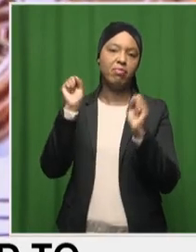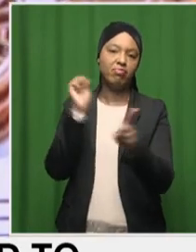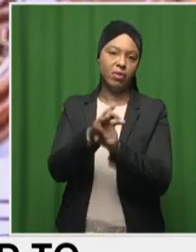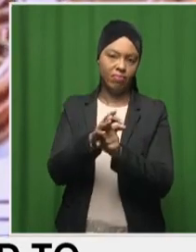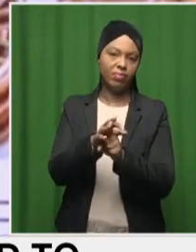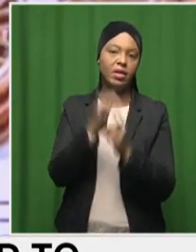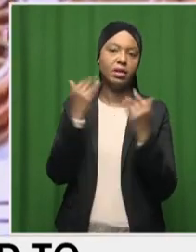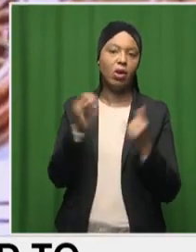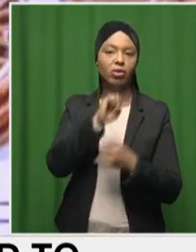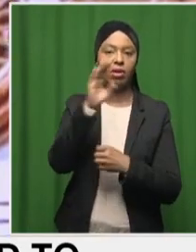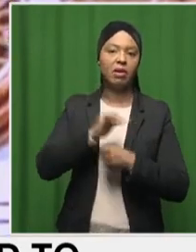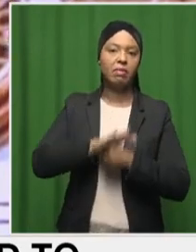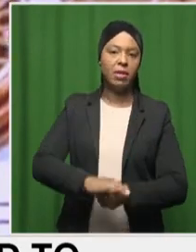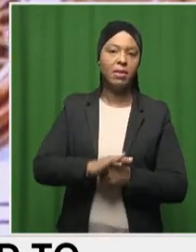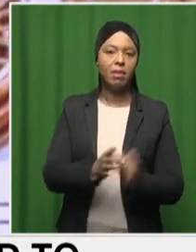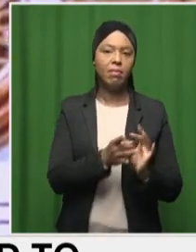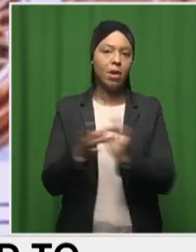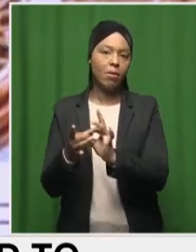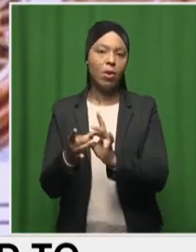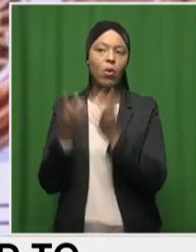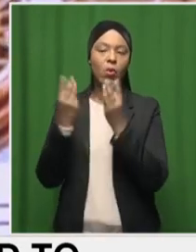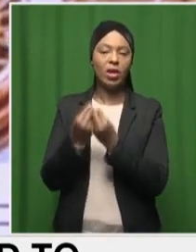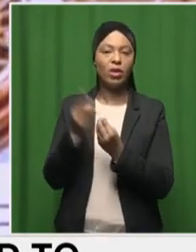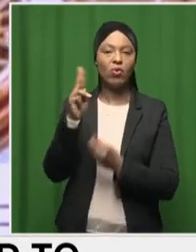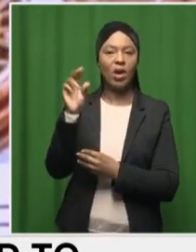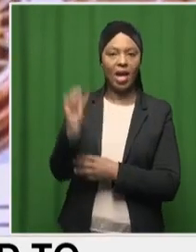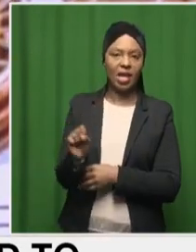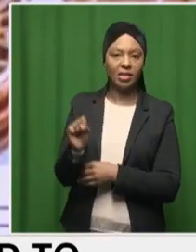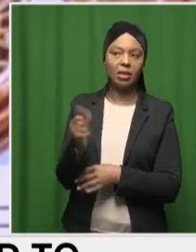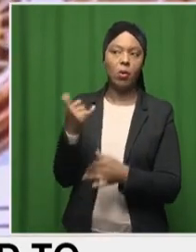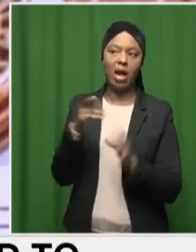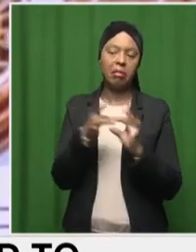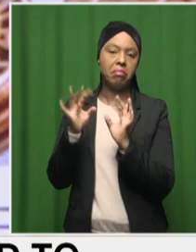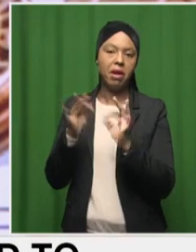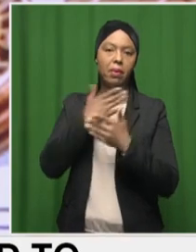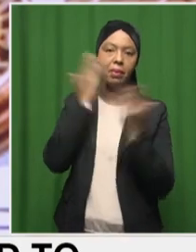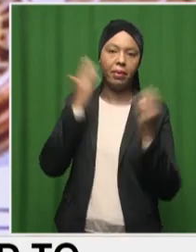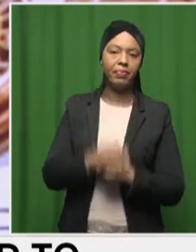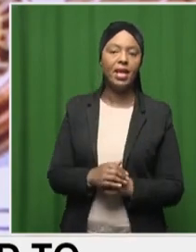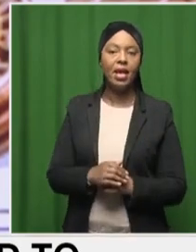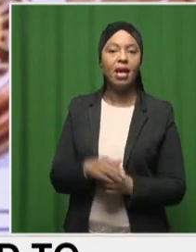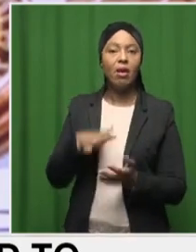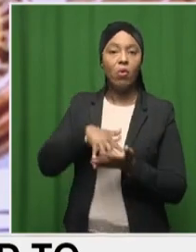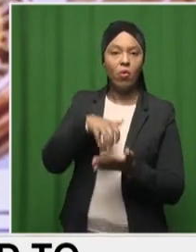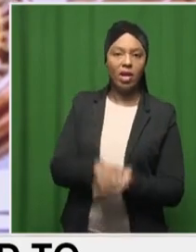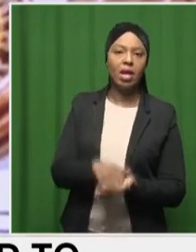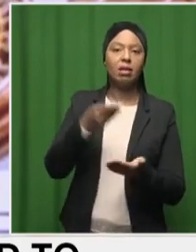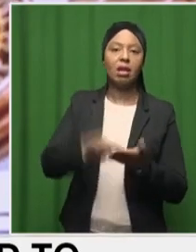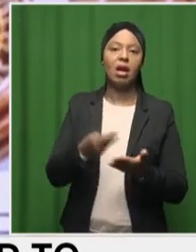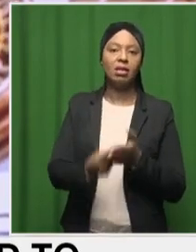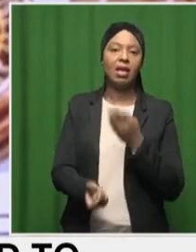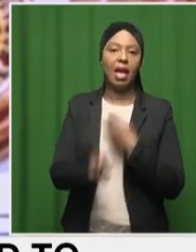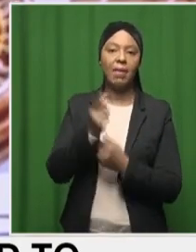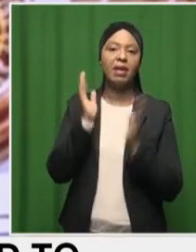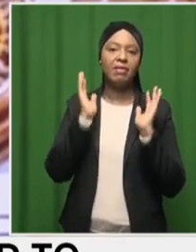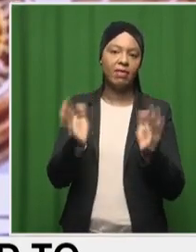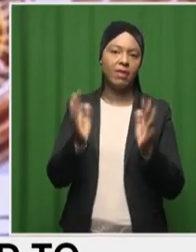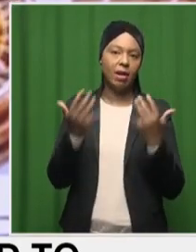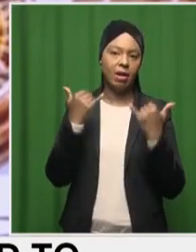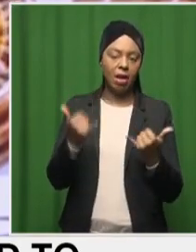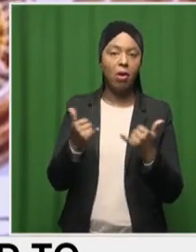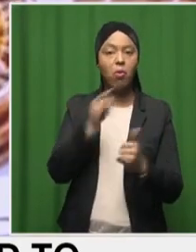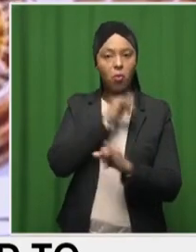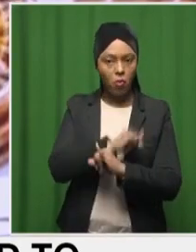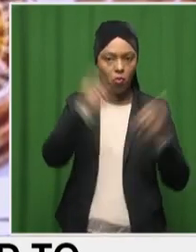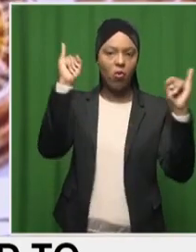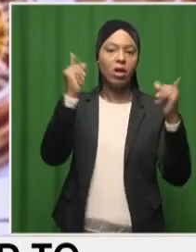Africa's pressured relations with the United States. Now, the weakened currency performance is also expected to factor as the Reserve